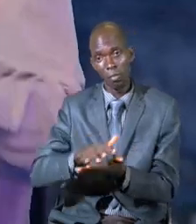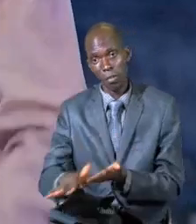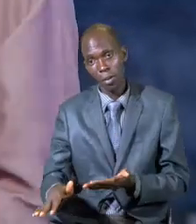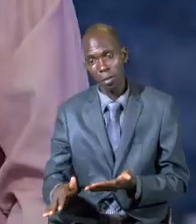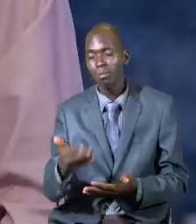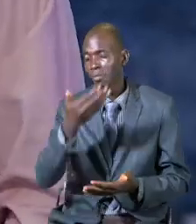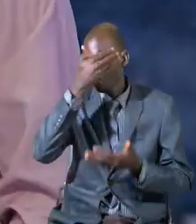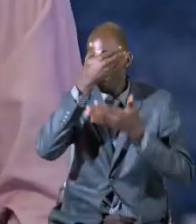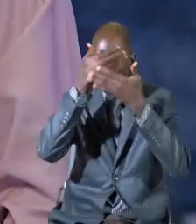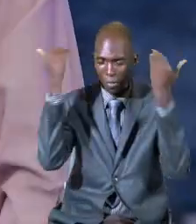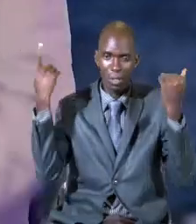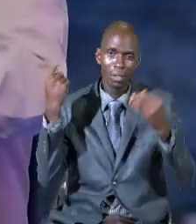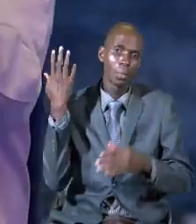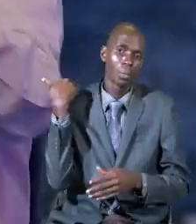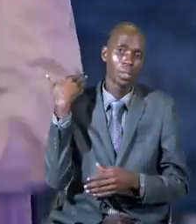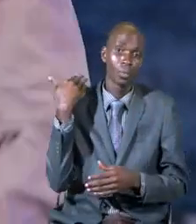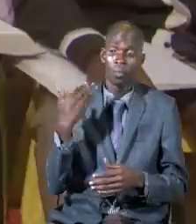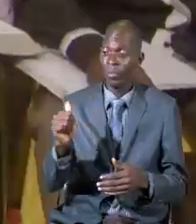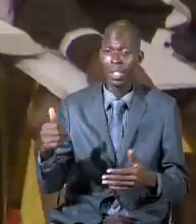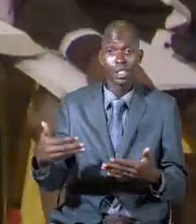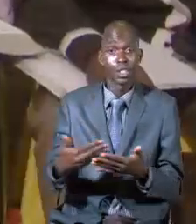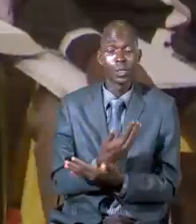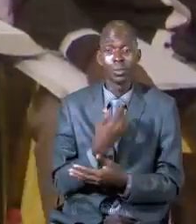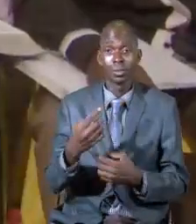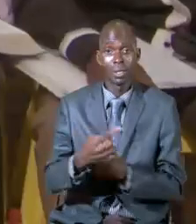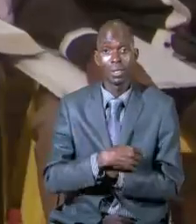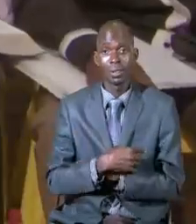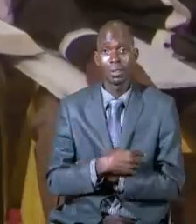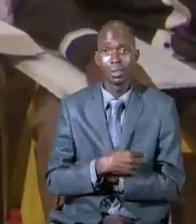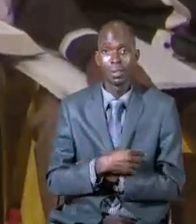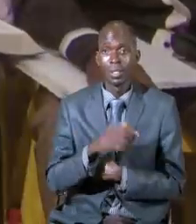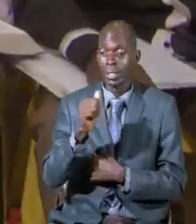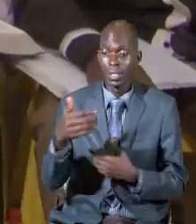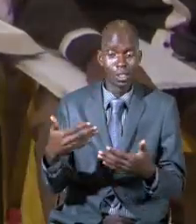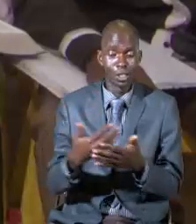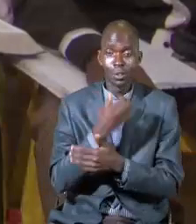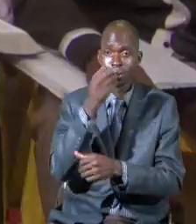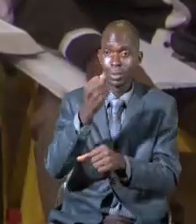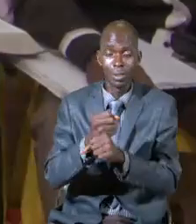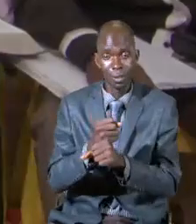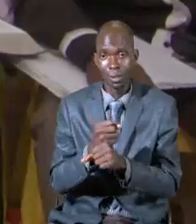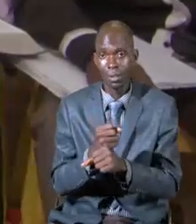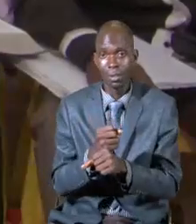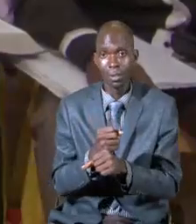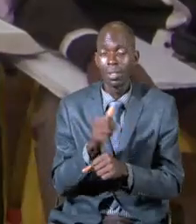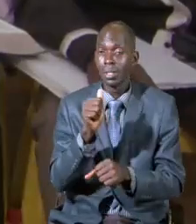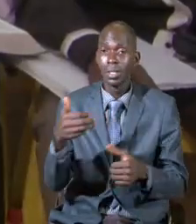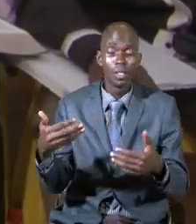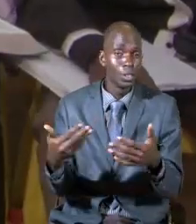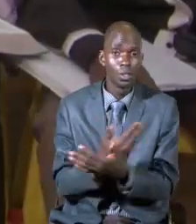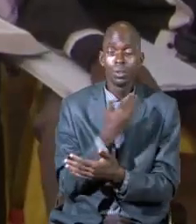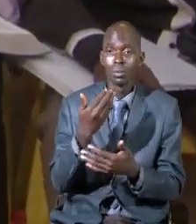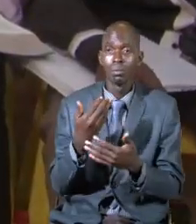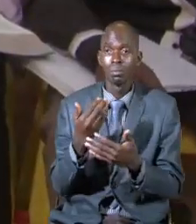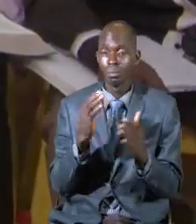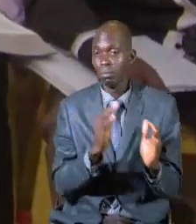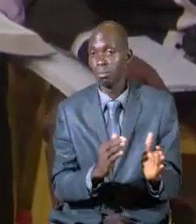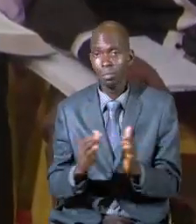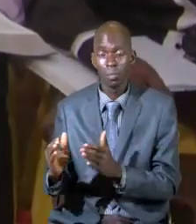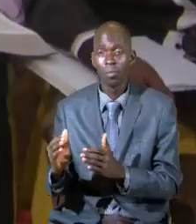day, a new year, a new prospect, a new